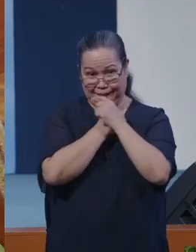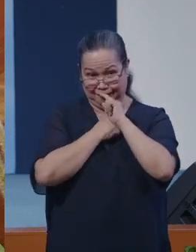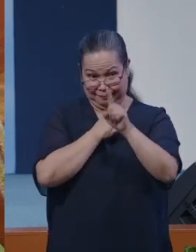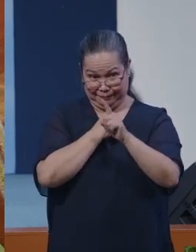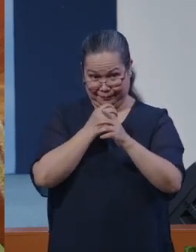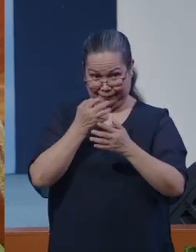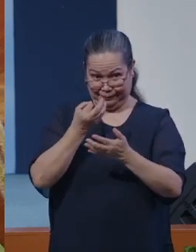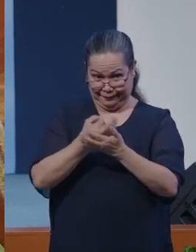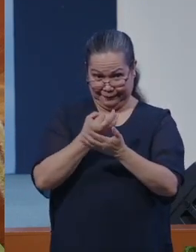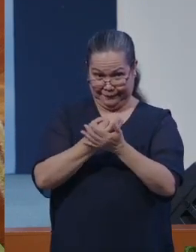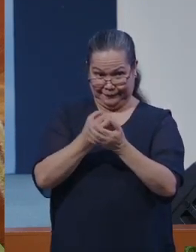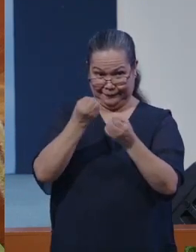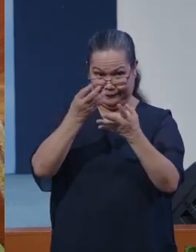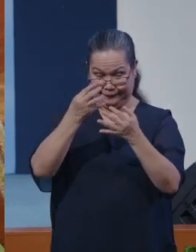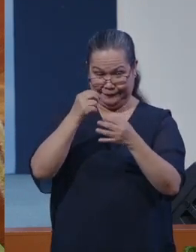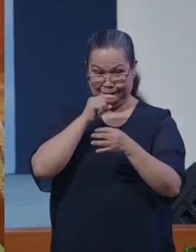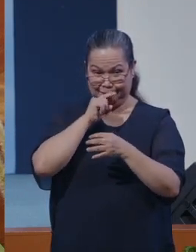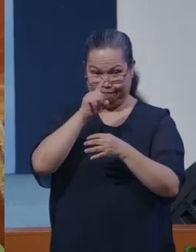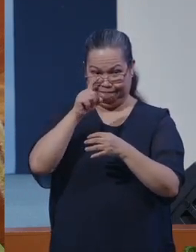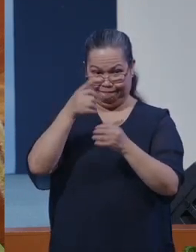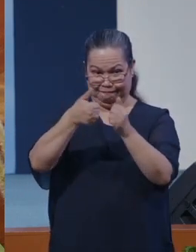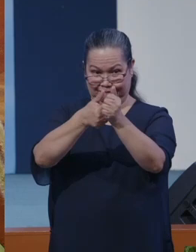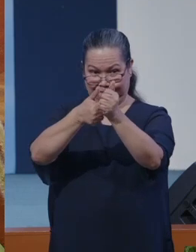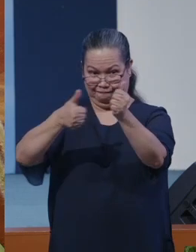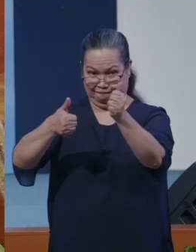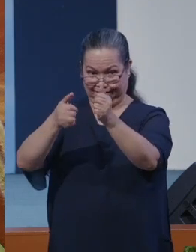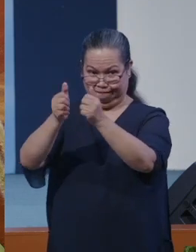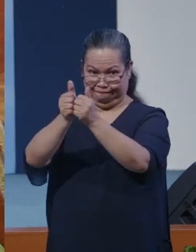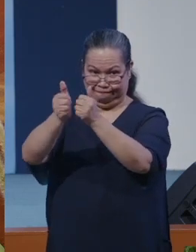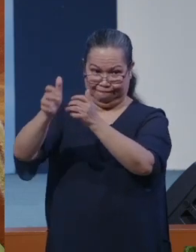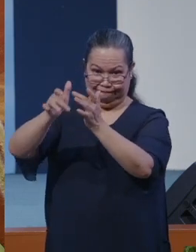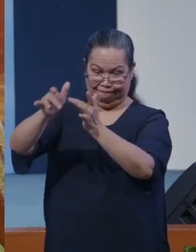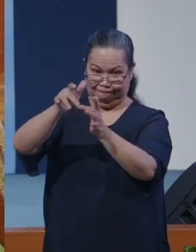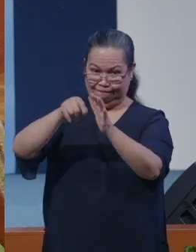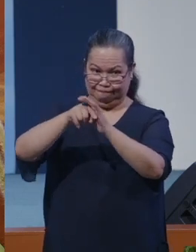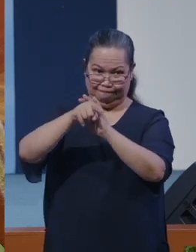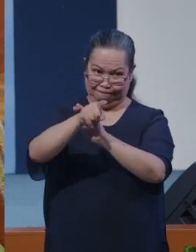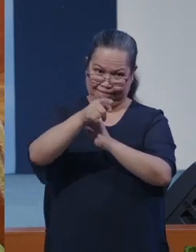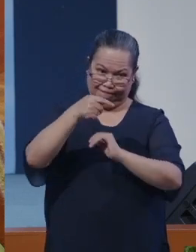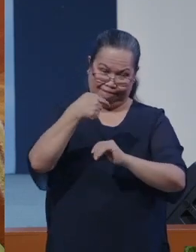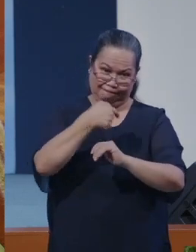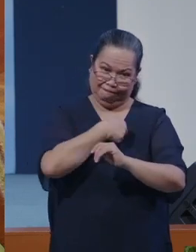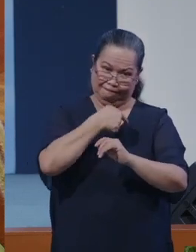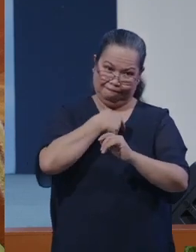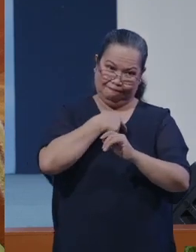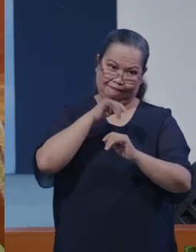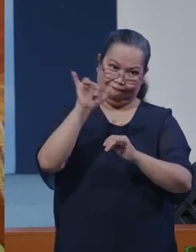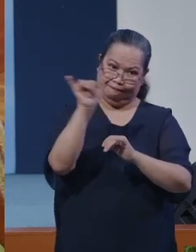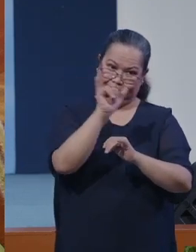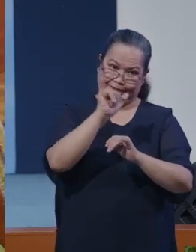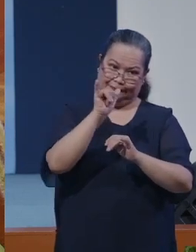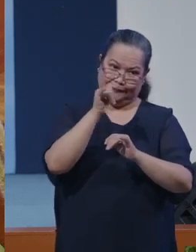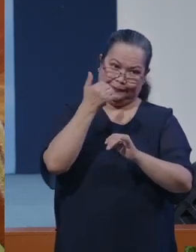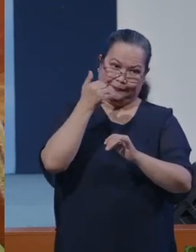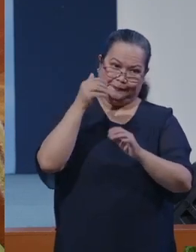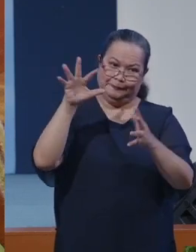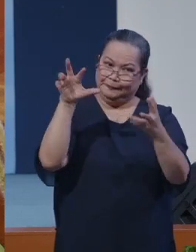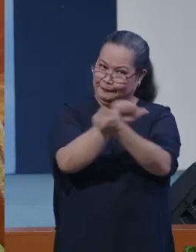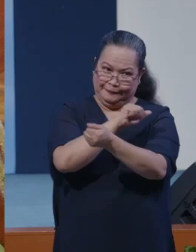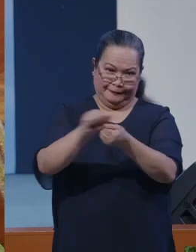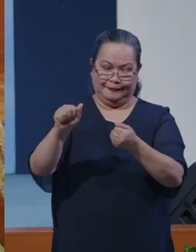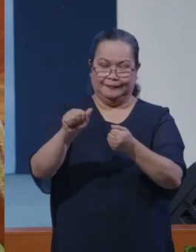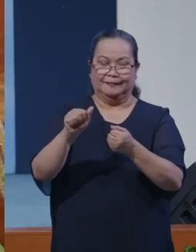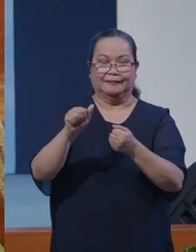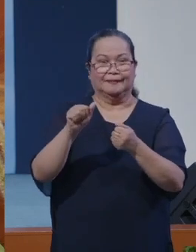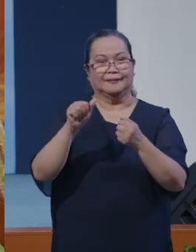money, many have wandered from the faith and have pierced with themselves with pangs.